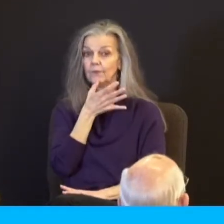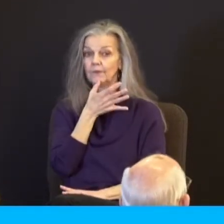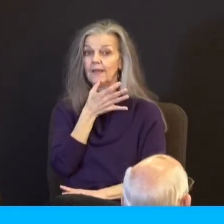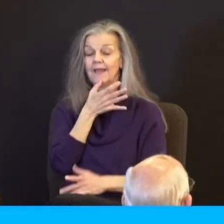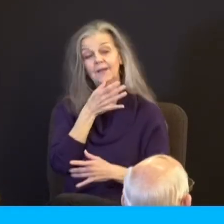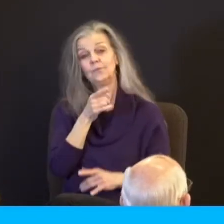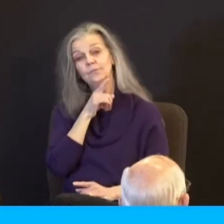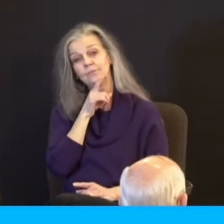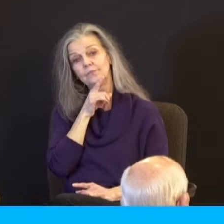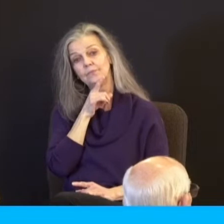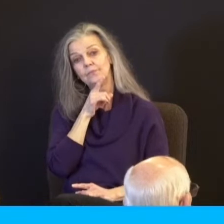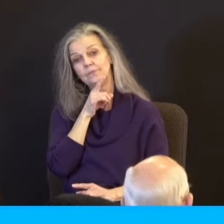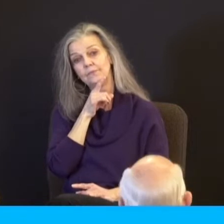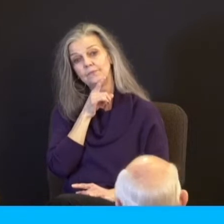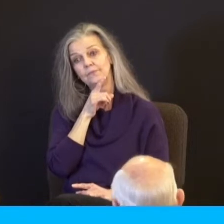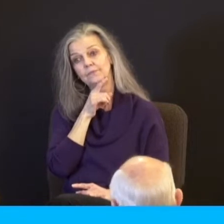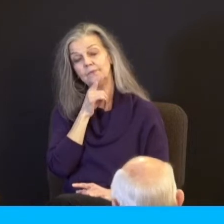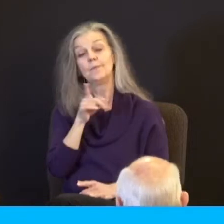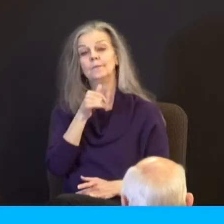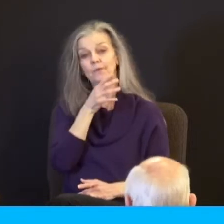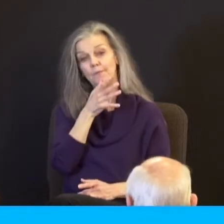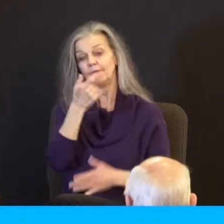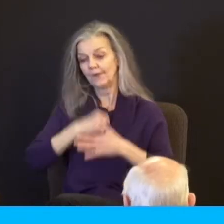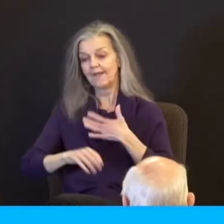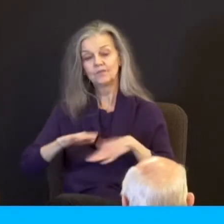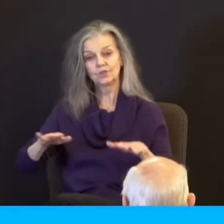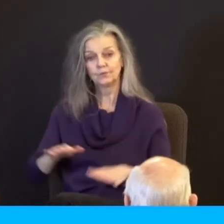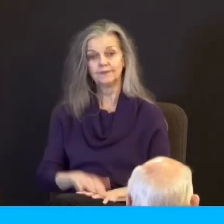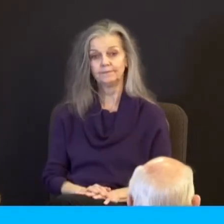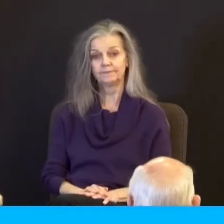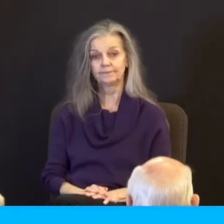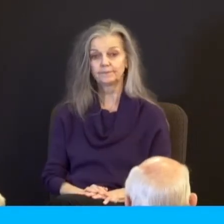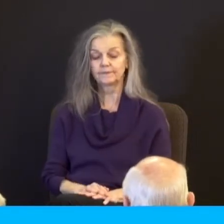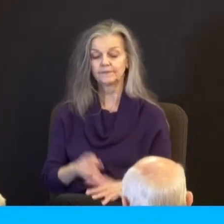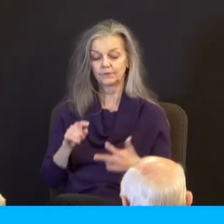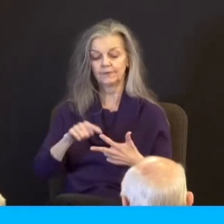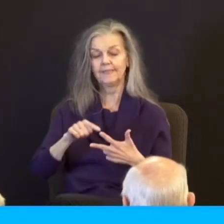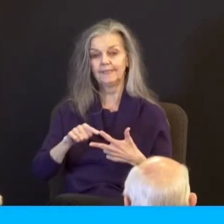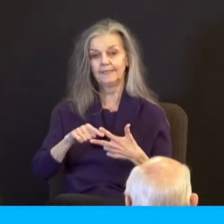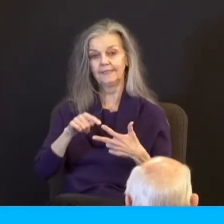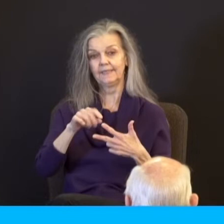for her when she's in need. Let me make it even simpler. He used her.